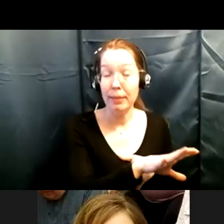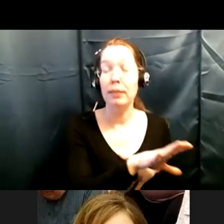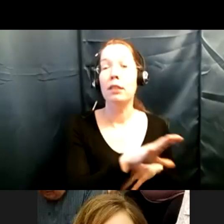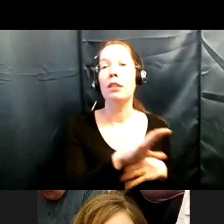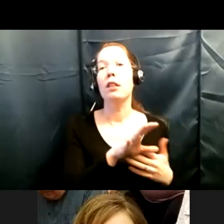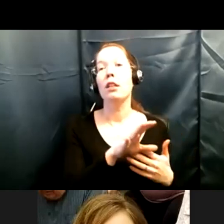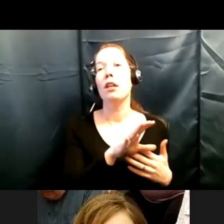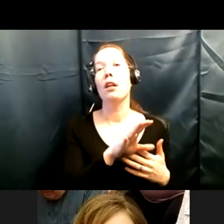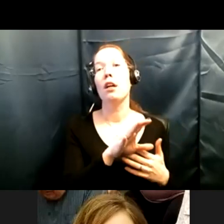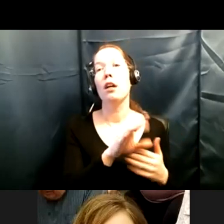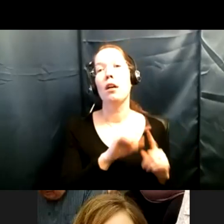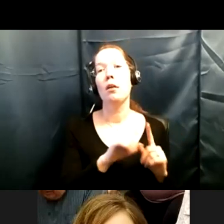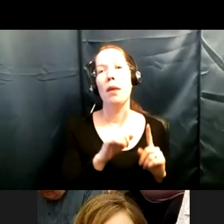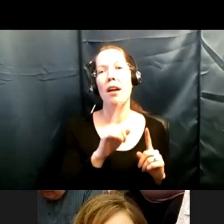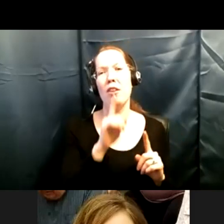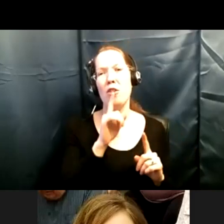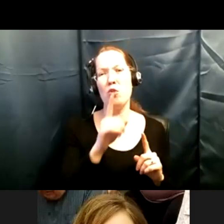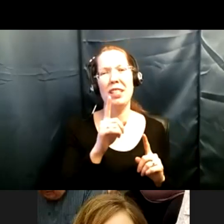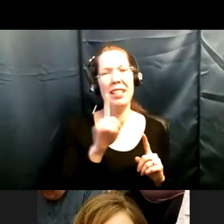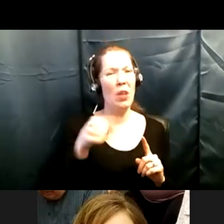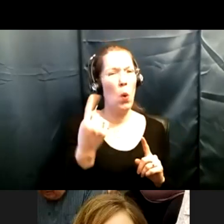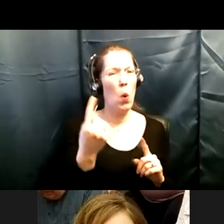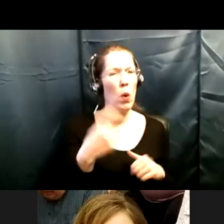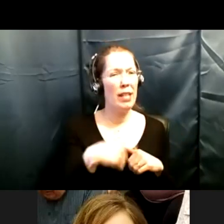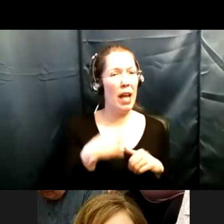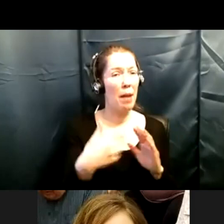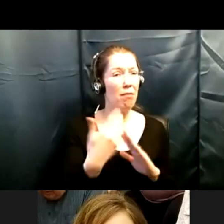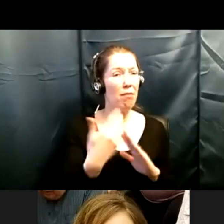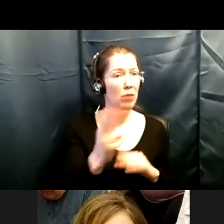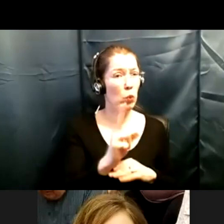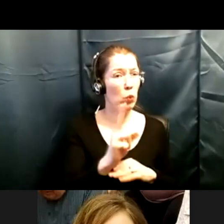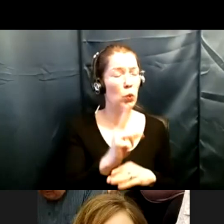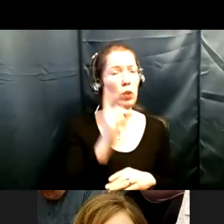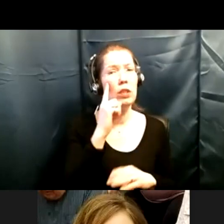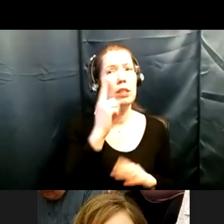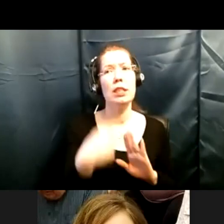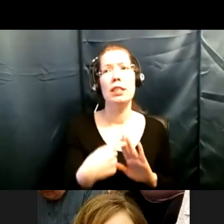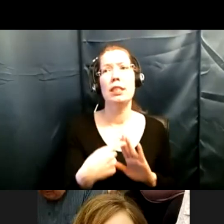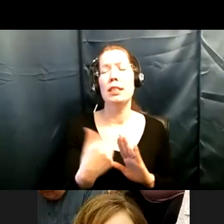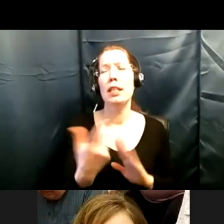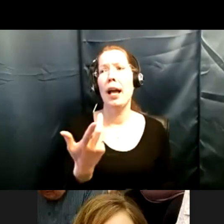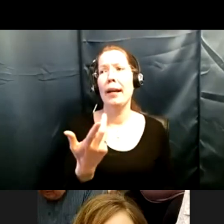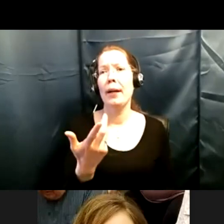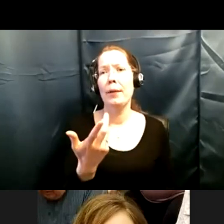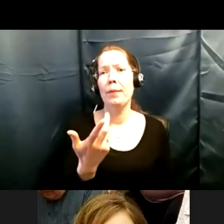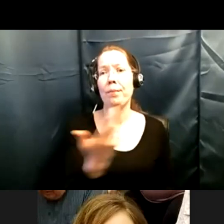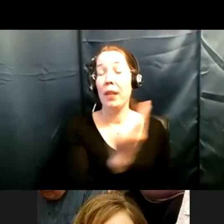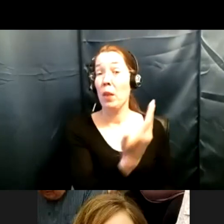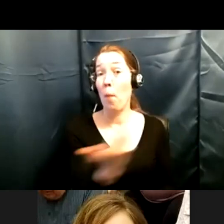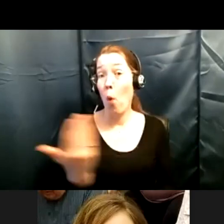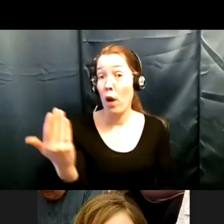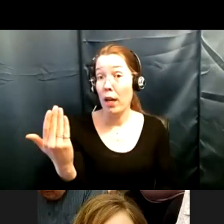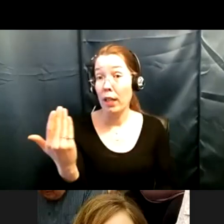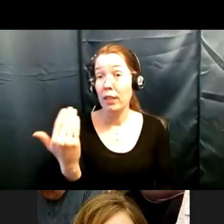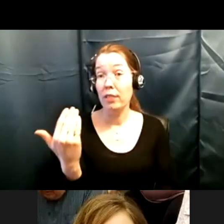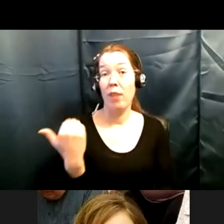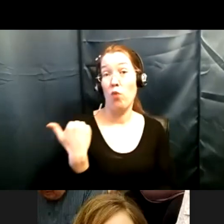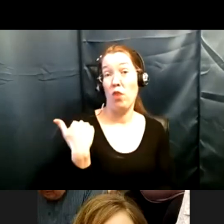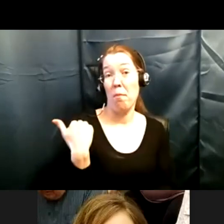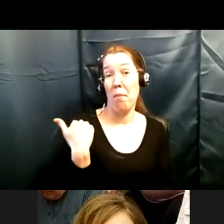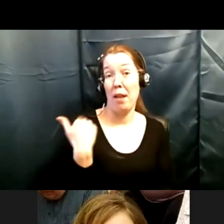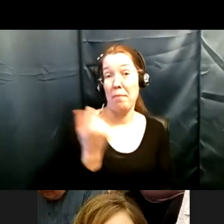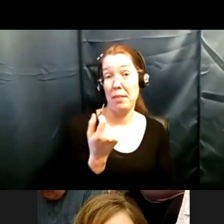The only times that I really used it is like in the morning, reminding me to take